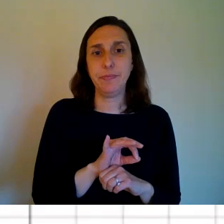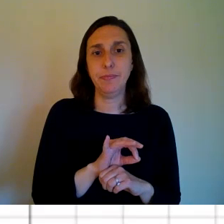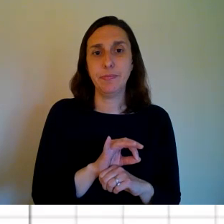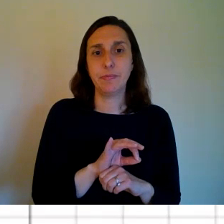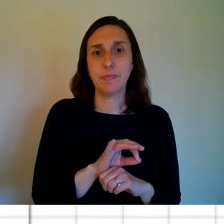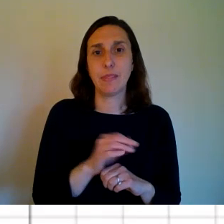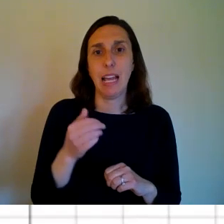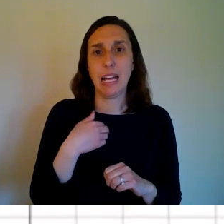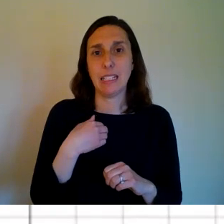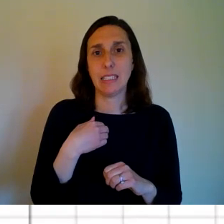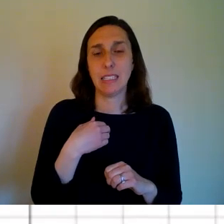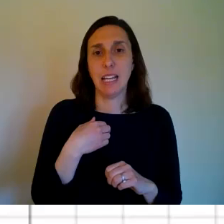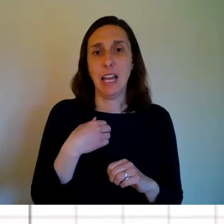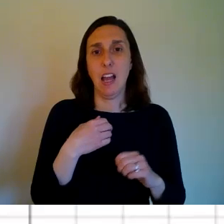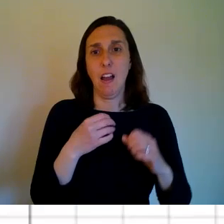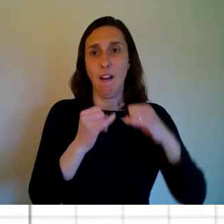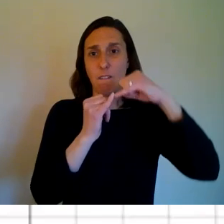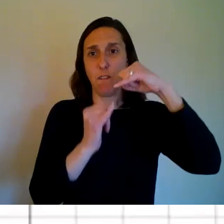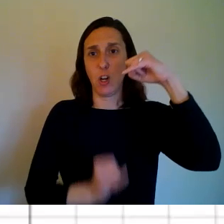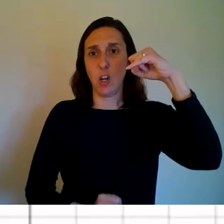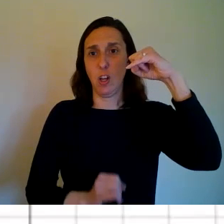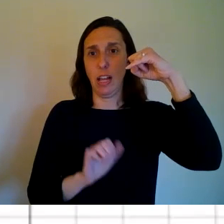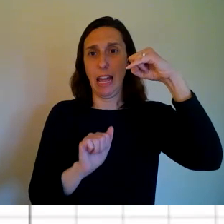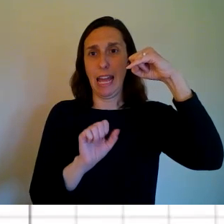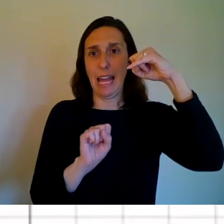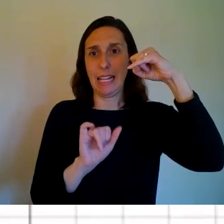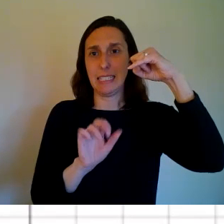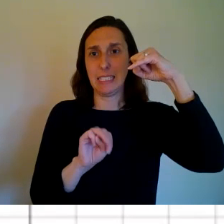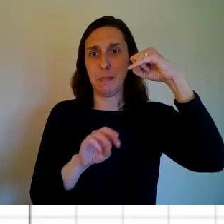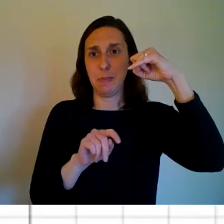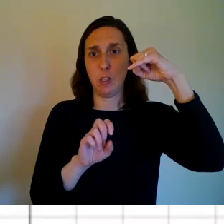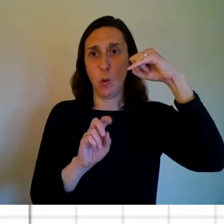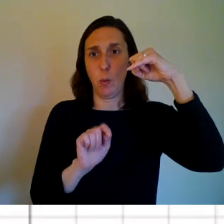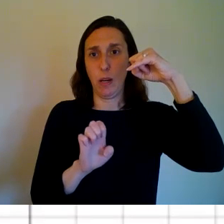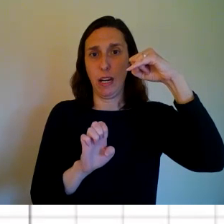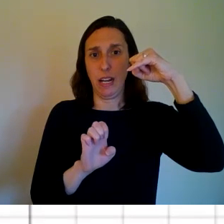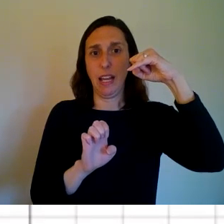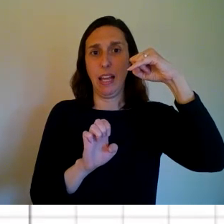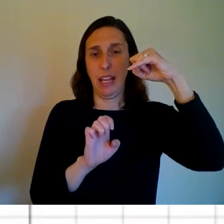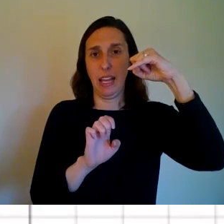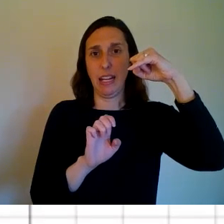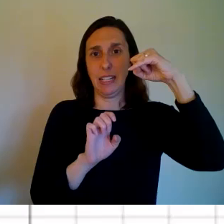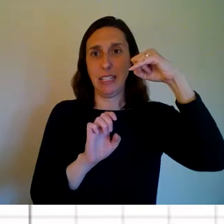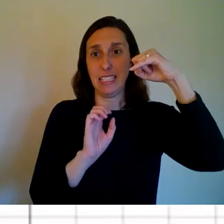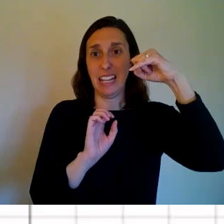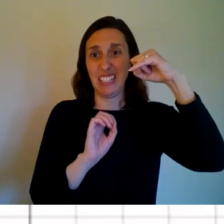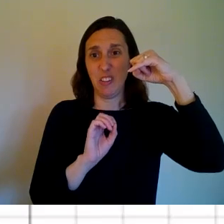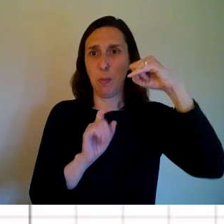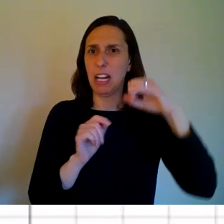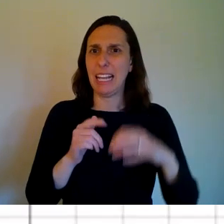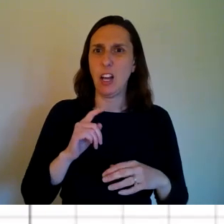vertical asymptote at x equals 0, but it can run off to negative infinity and positive infinity around